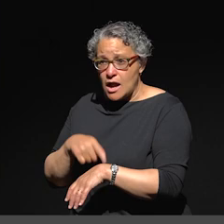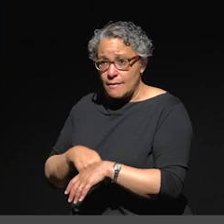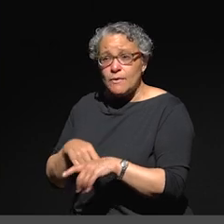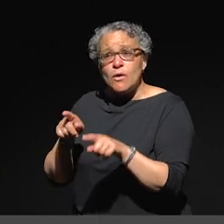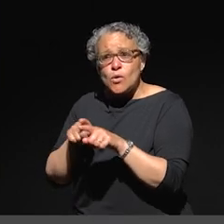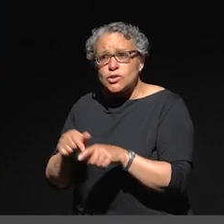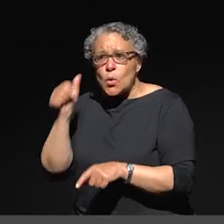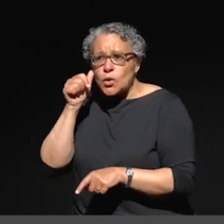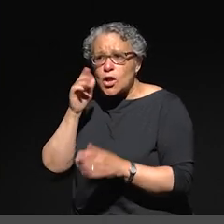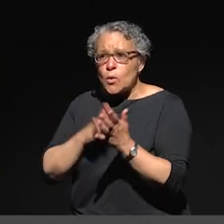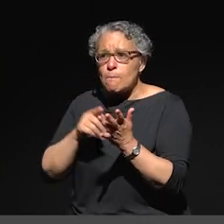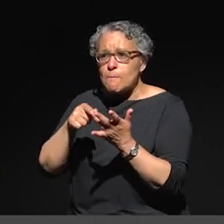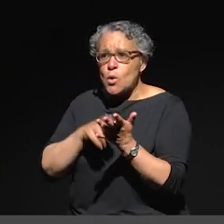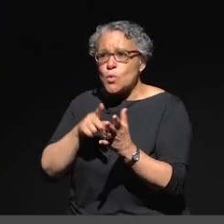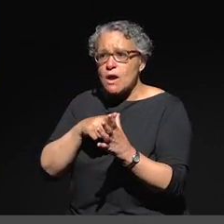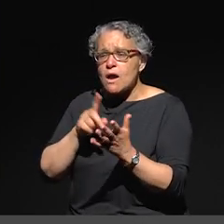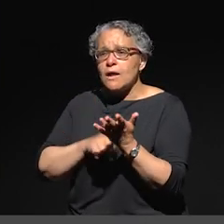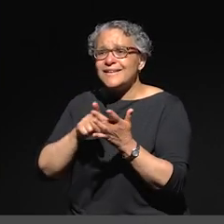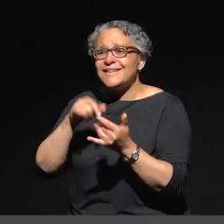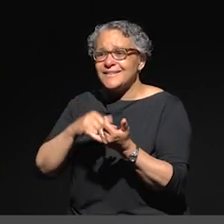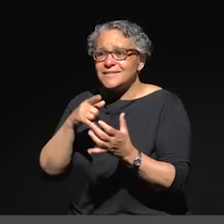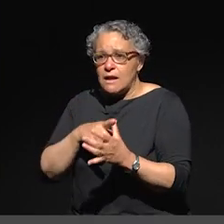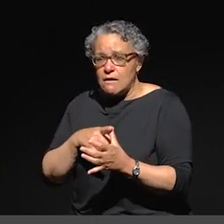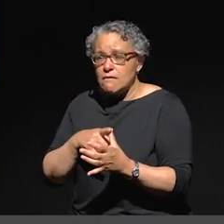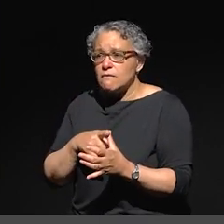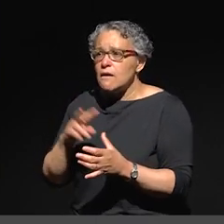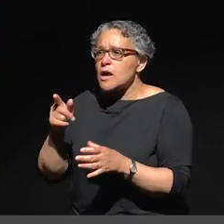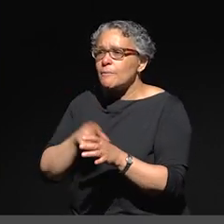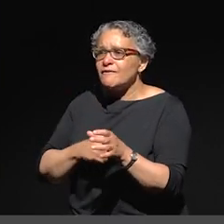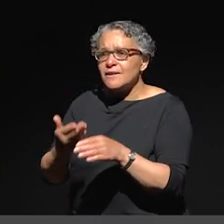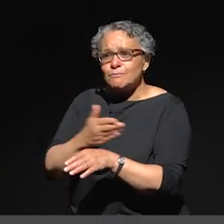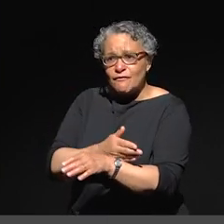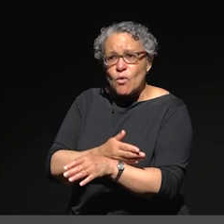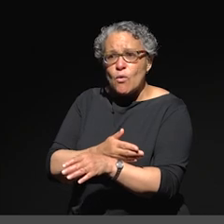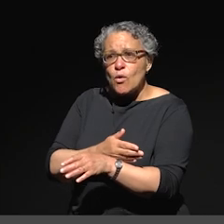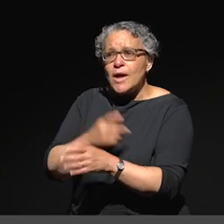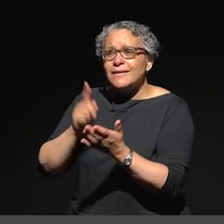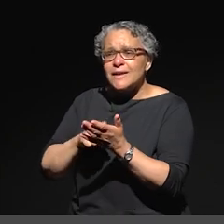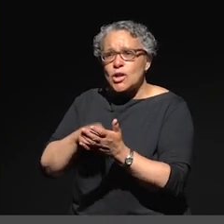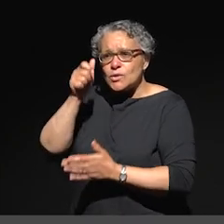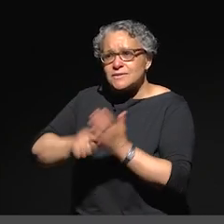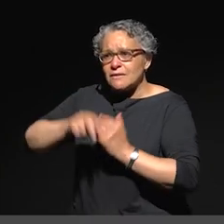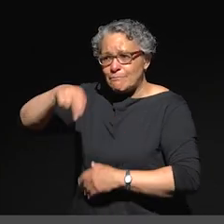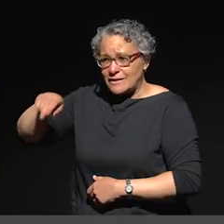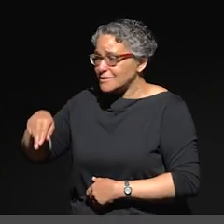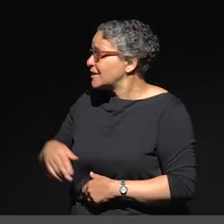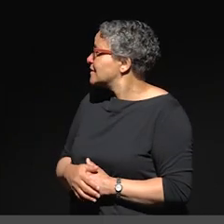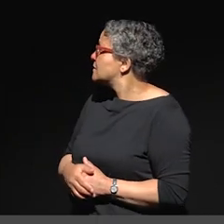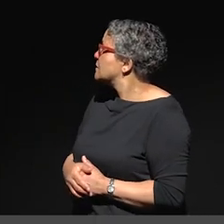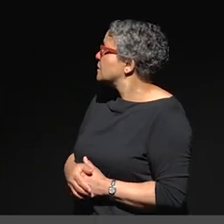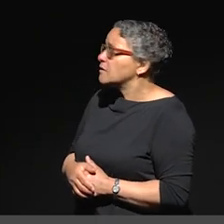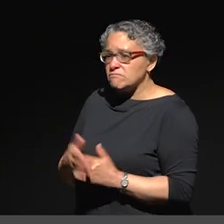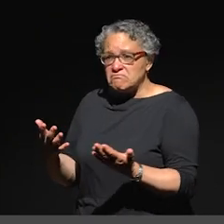was, Leonardo had started painting that a couple of years before, and it was something that all Florentine artists looked at. And